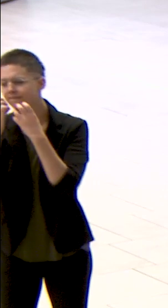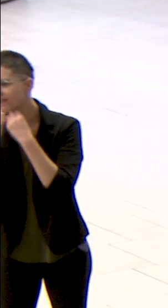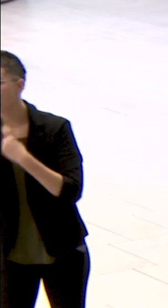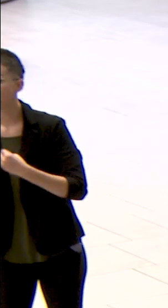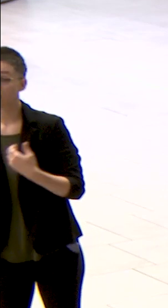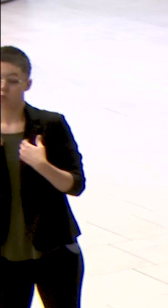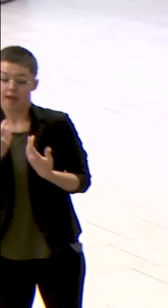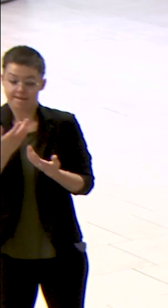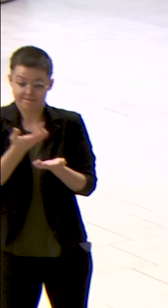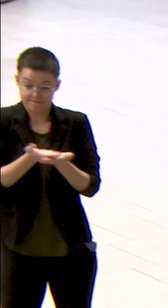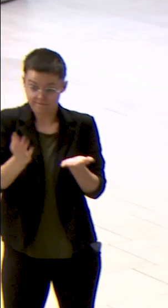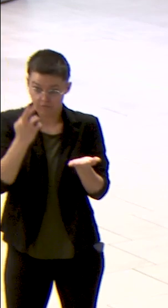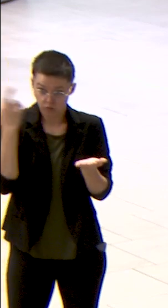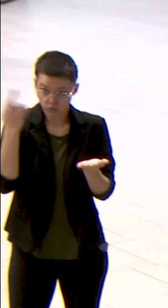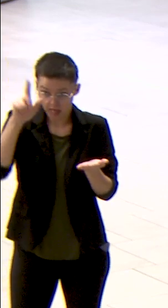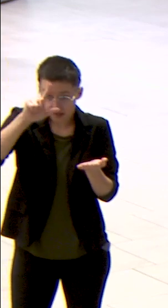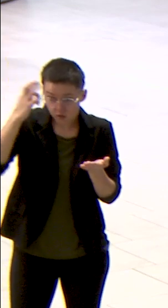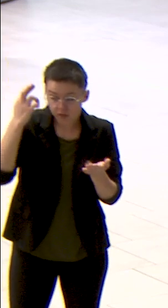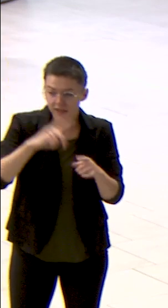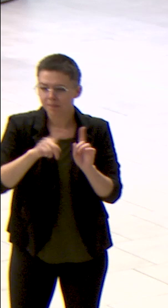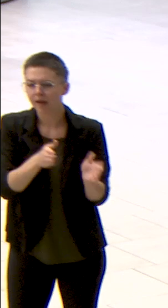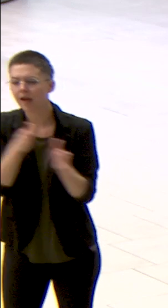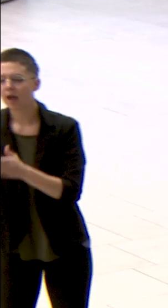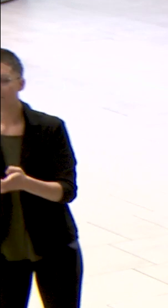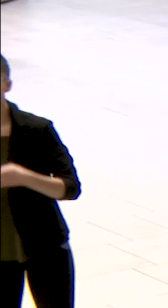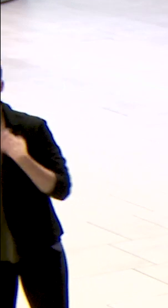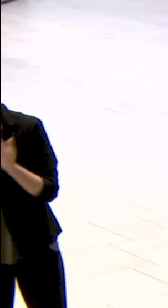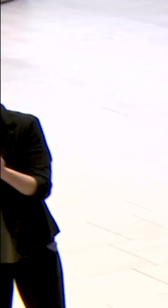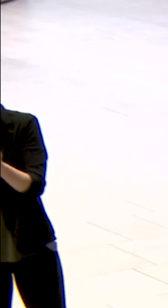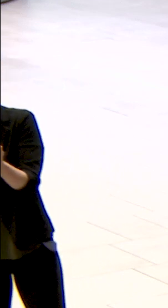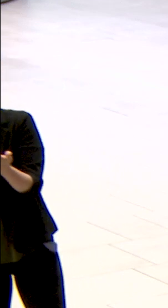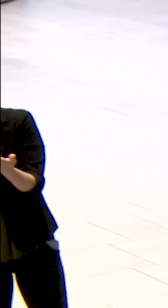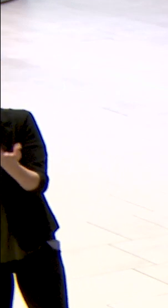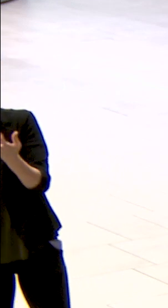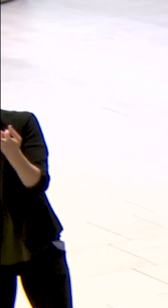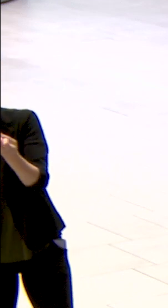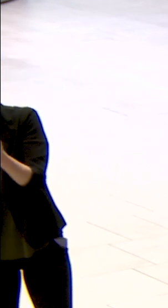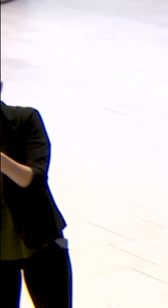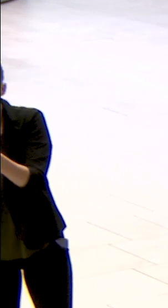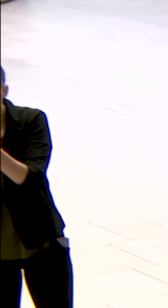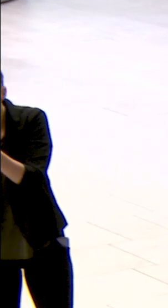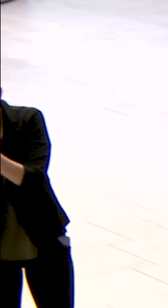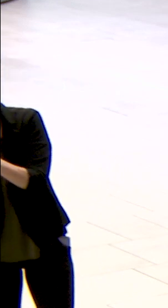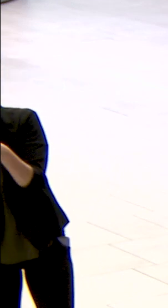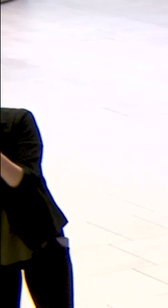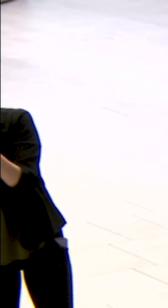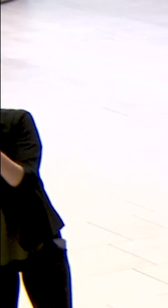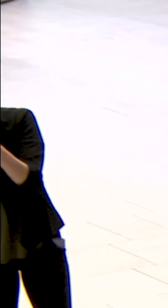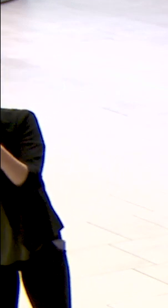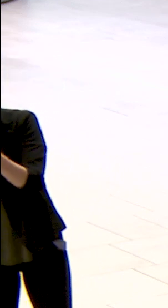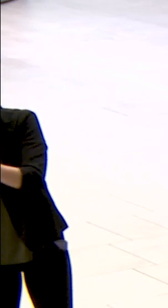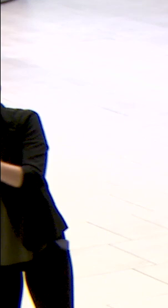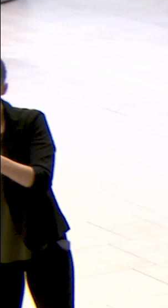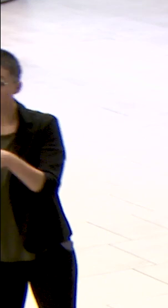practical reasons, but there's also the emotional reason of why. Why do you want to support a minority-owned business or a local-owned